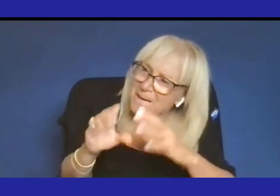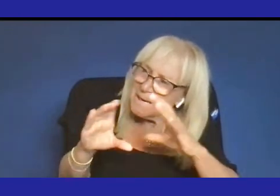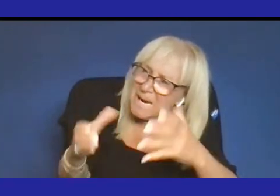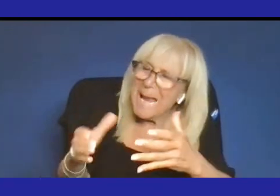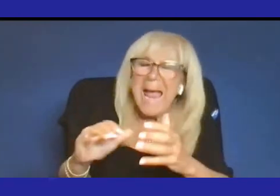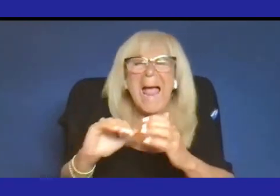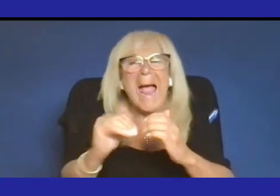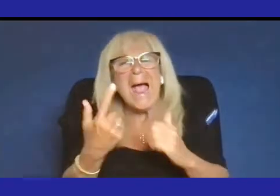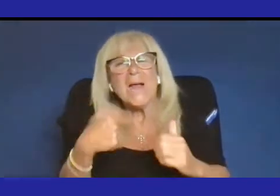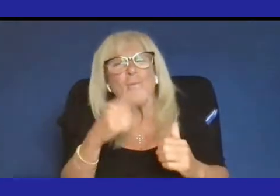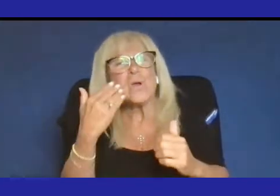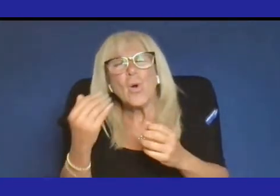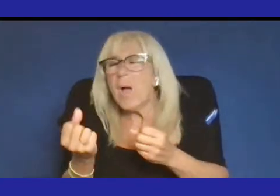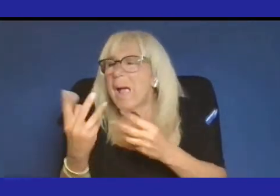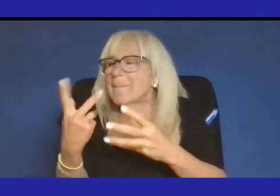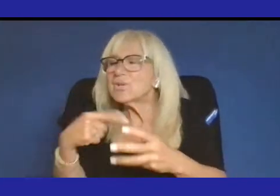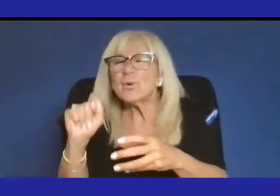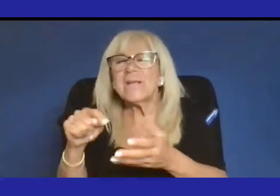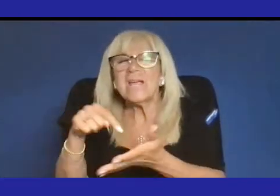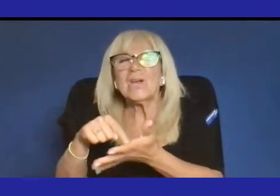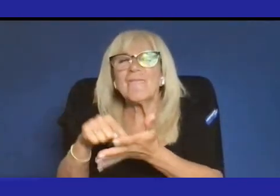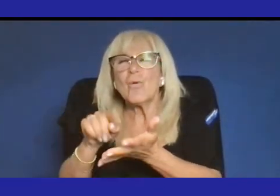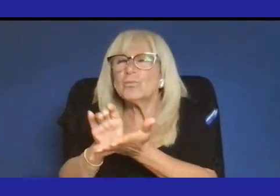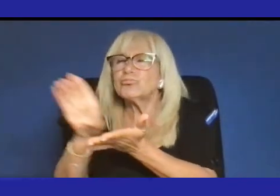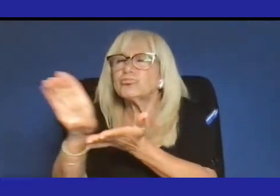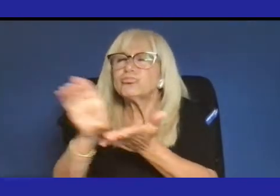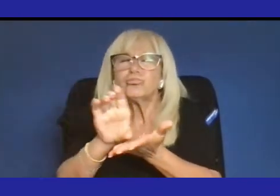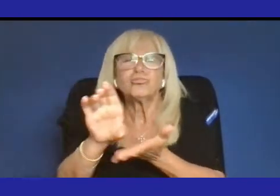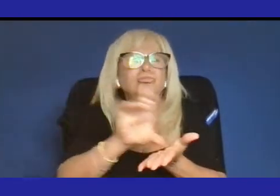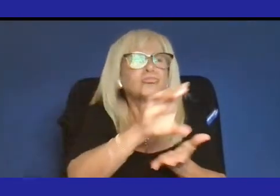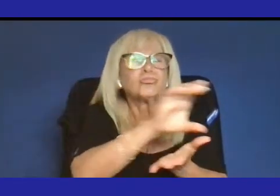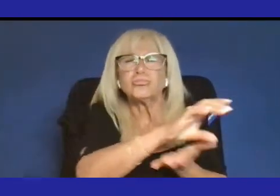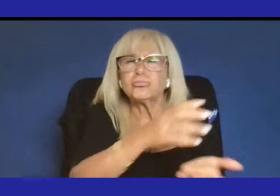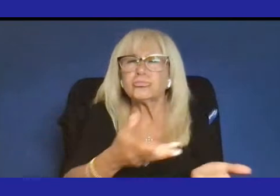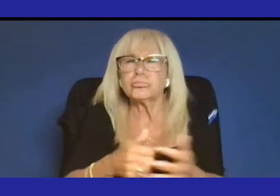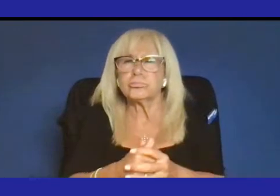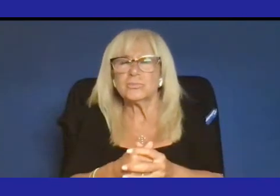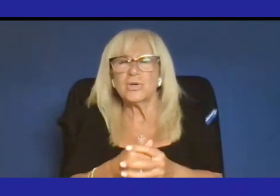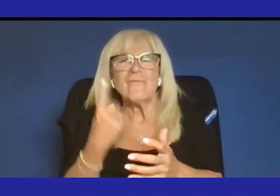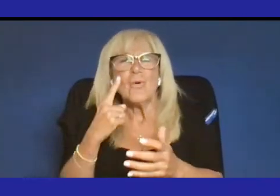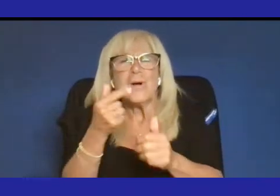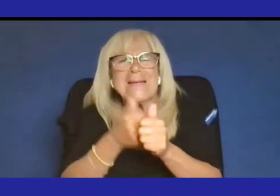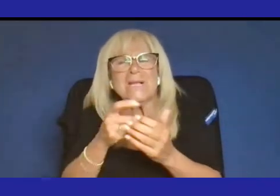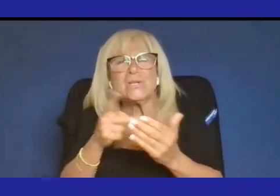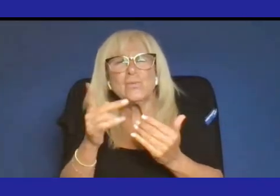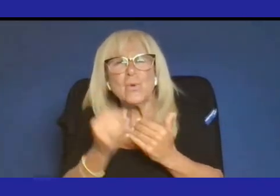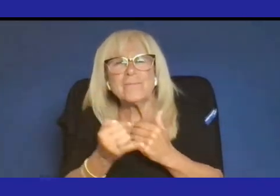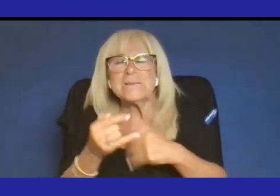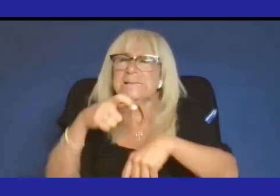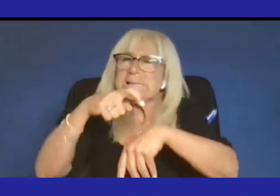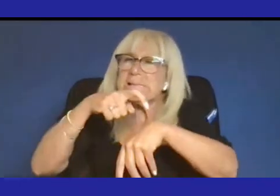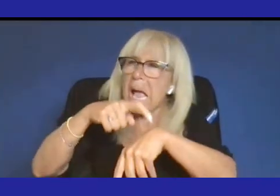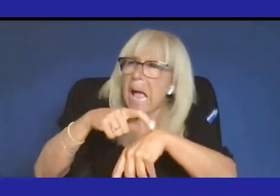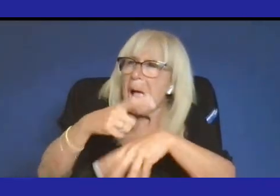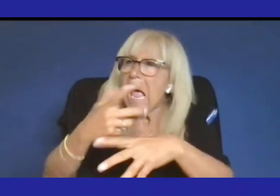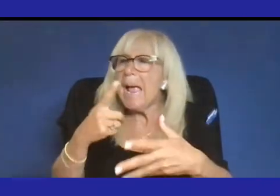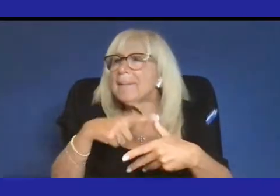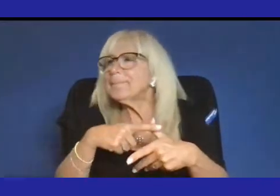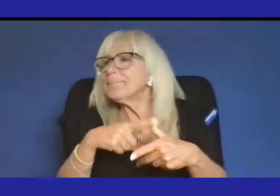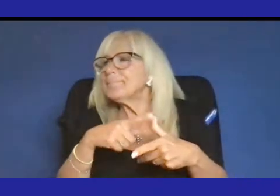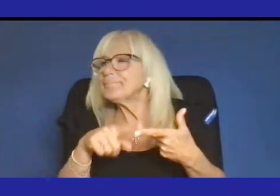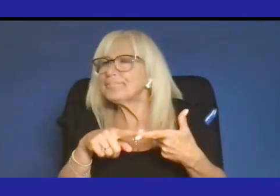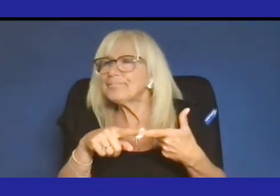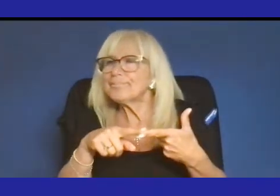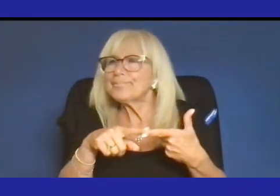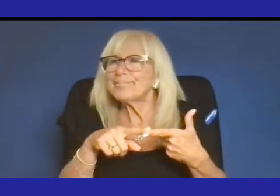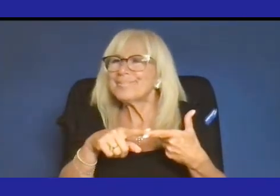can afford to allocate to the projects? Are we doing it by time? So I'll let Oscar provide